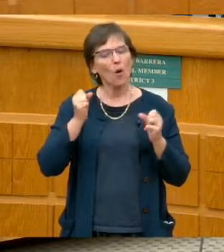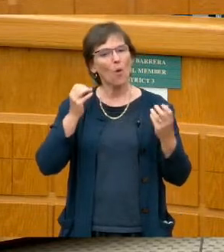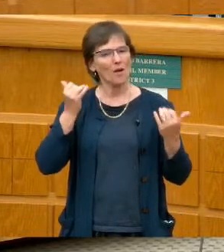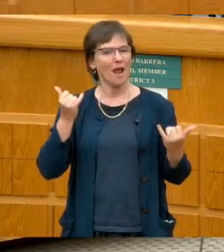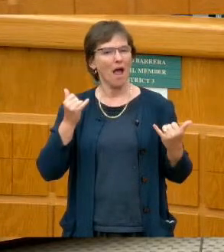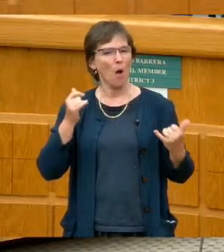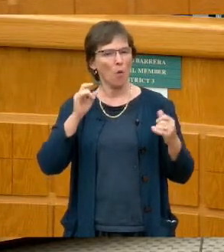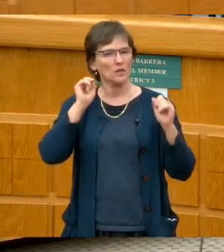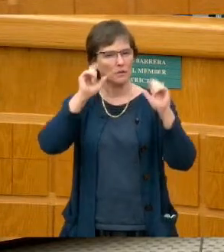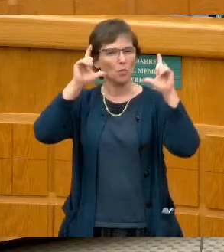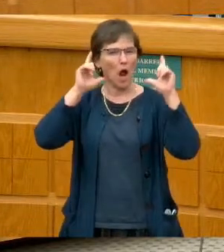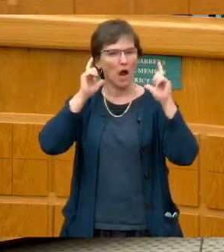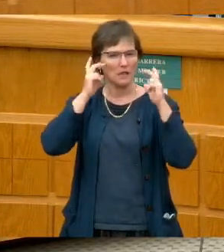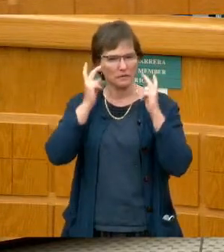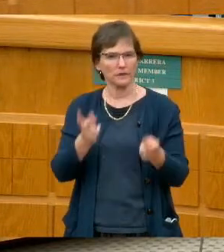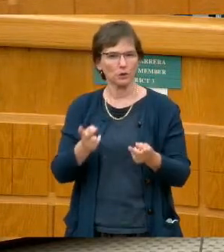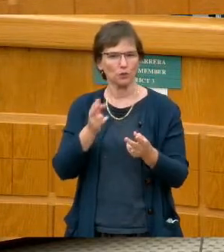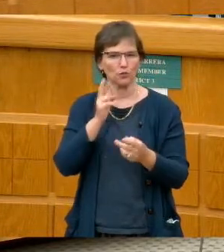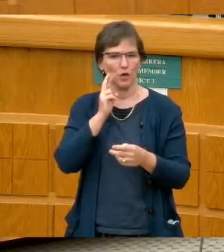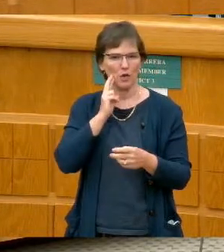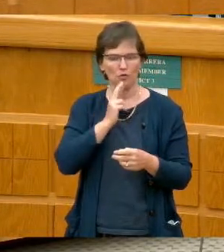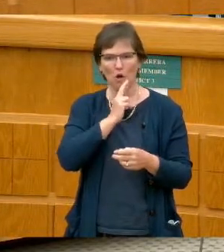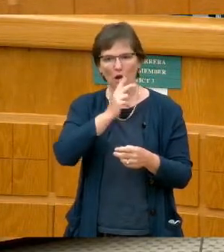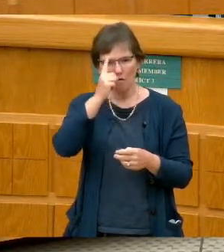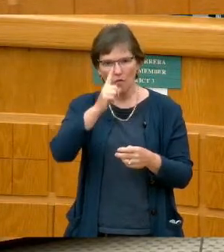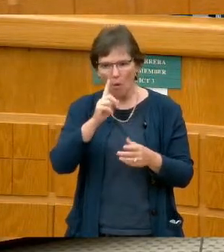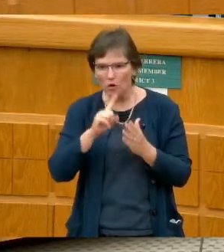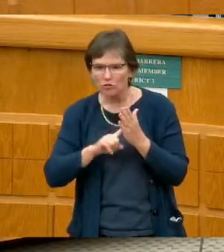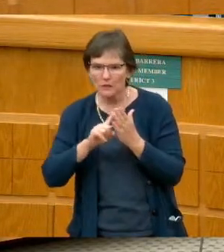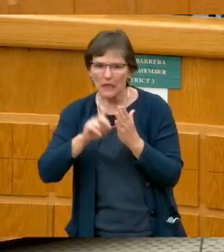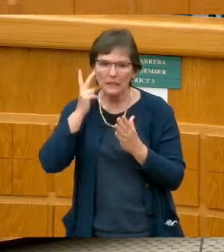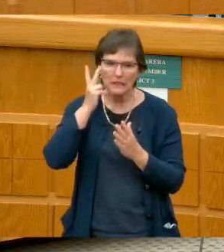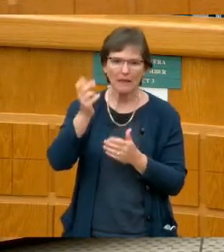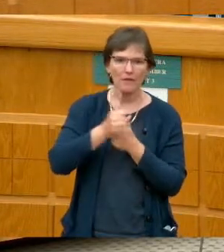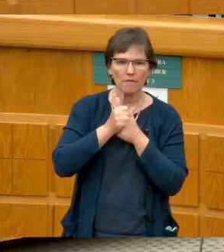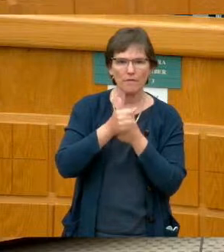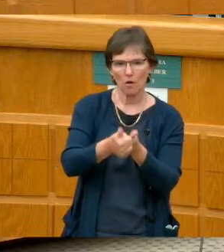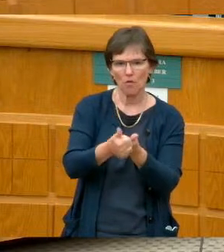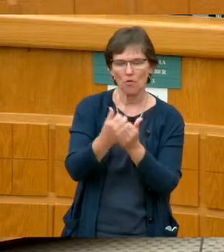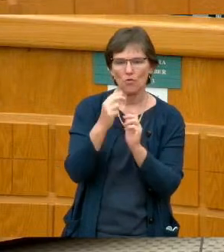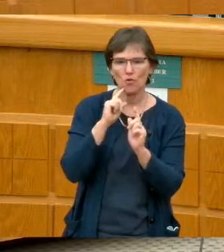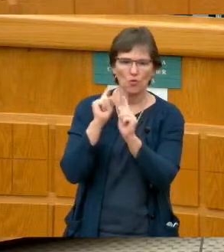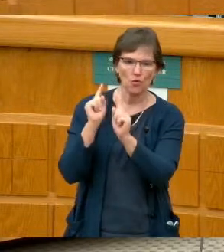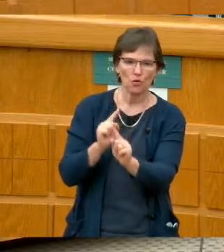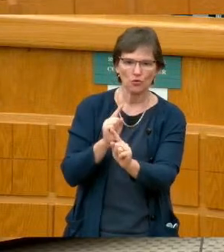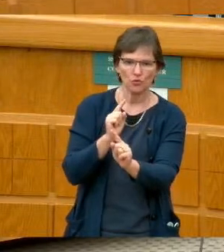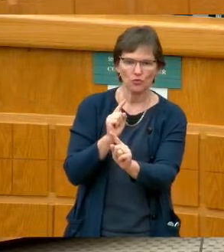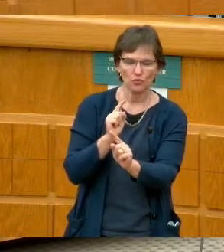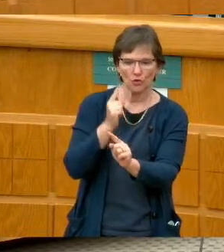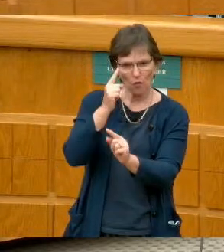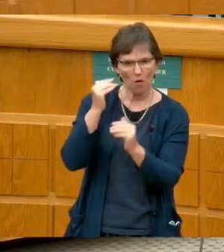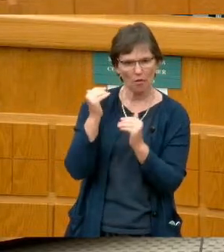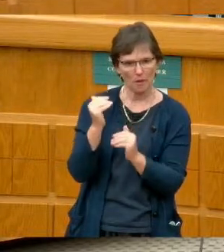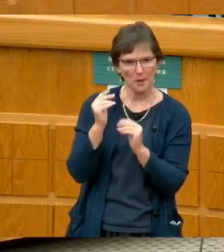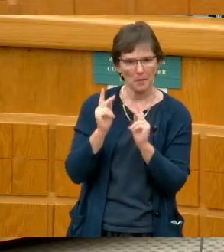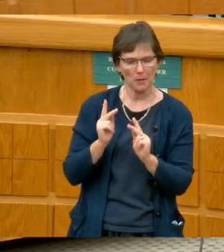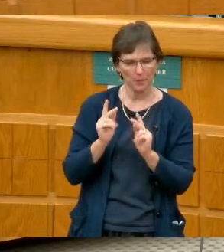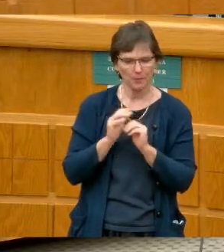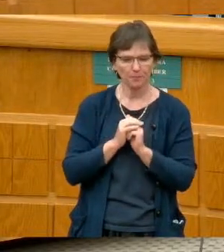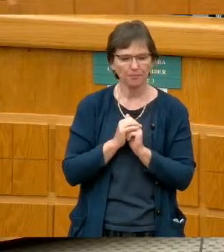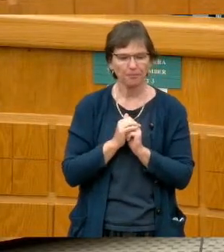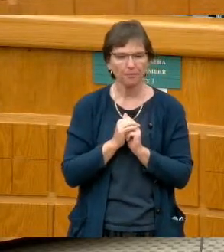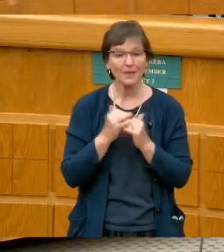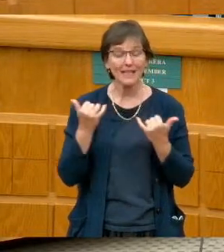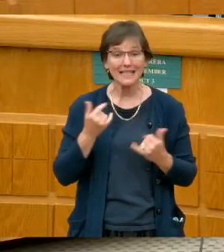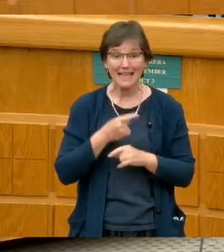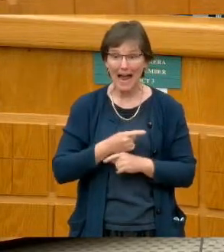appreciate, and it's their commitment to doing their part to help us in the community. And so today I'm